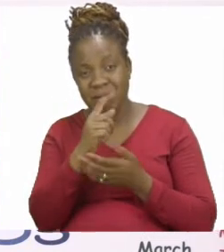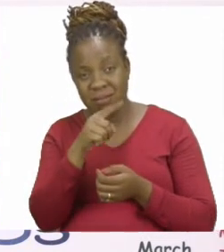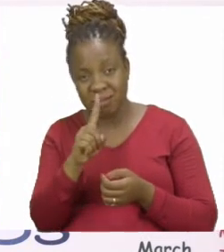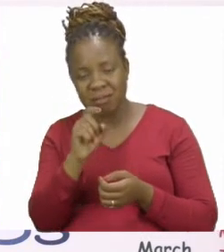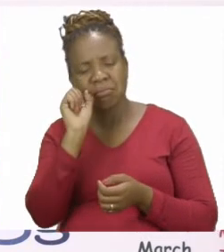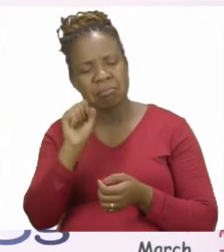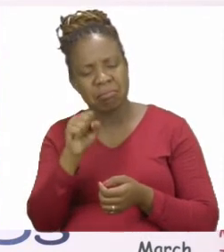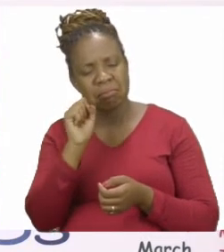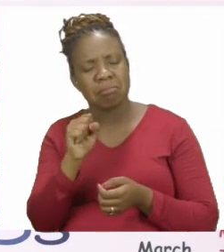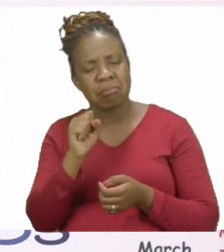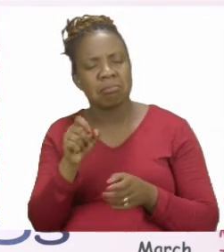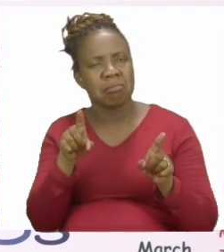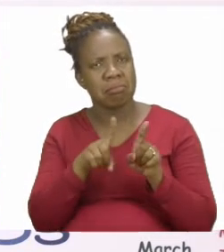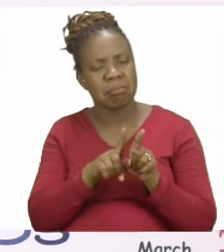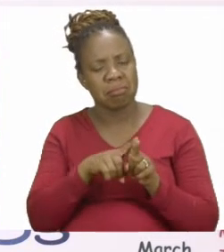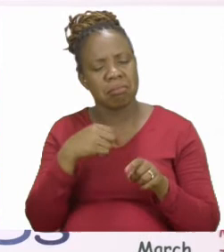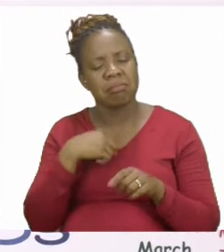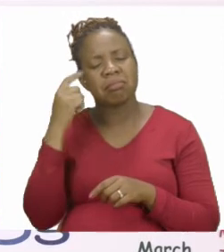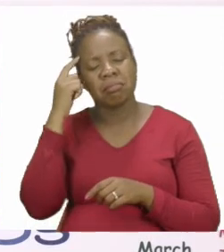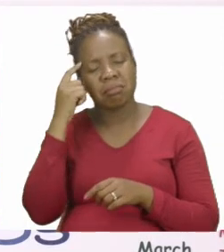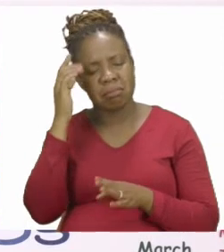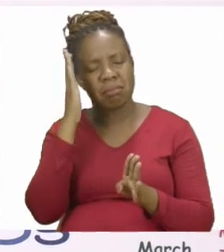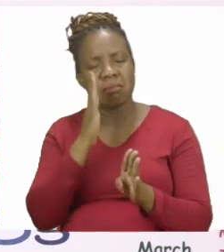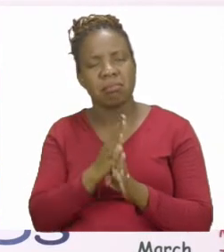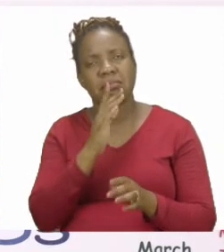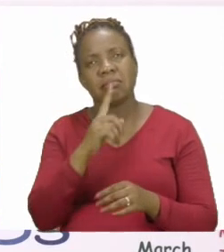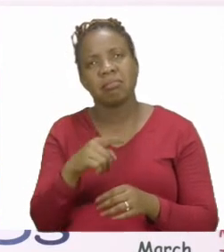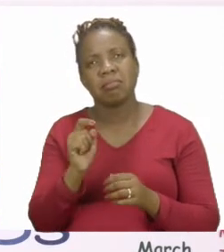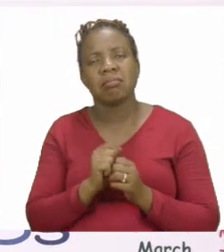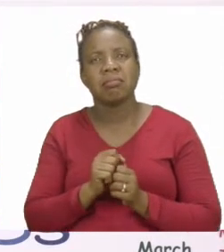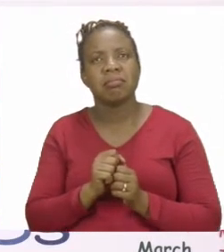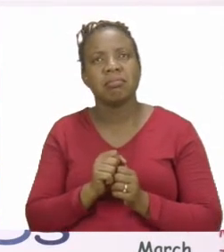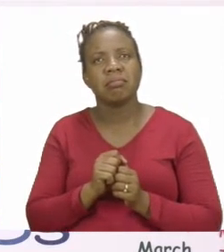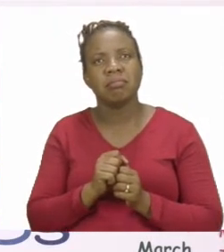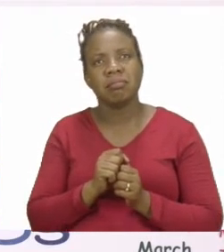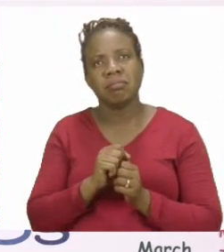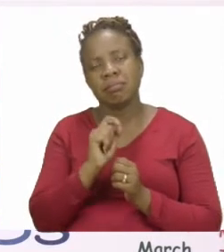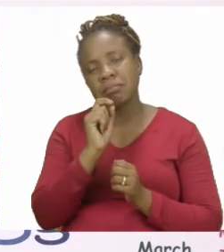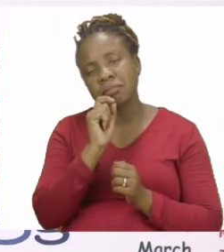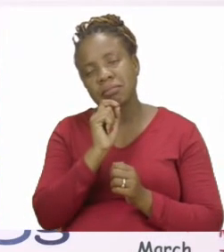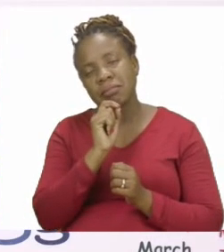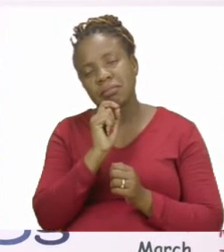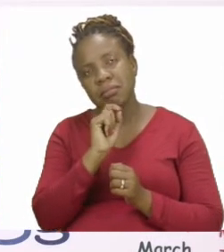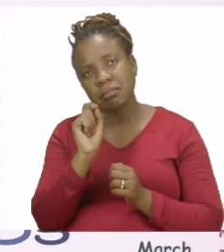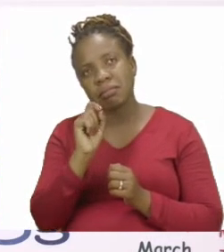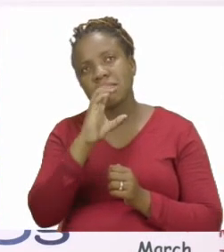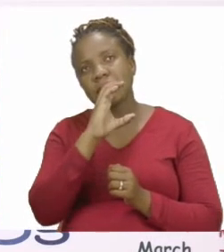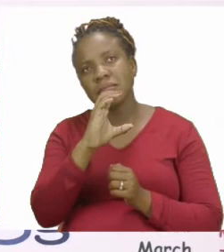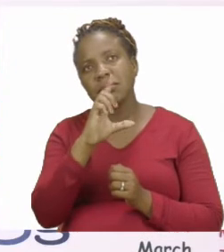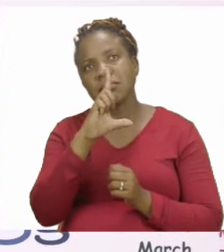let's write it in here, and then we read the sentence one more time to see if it makes